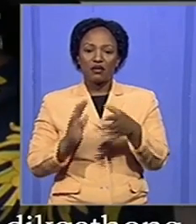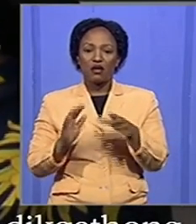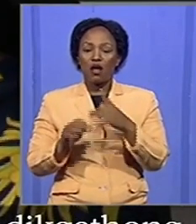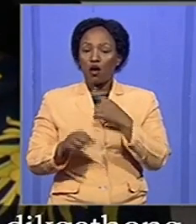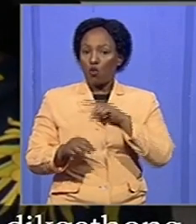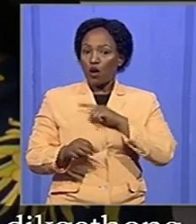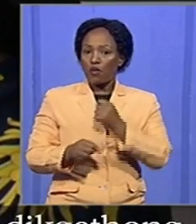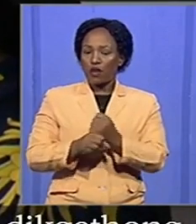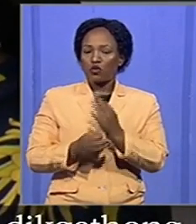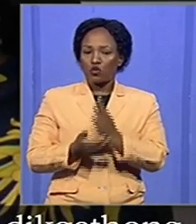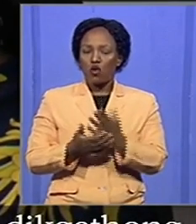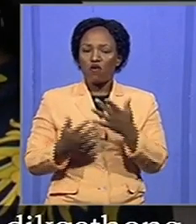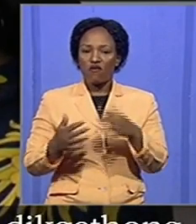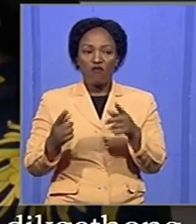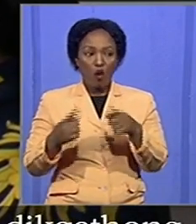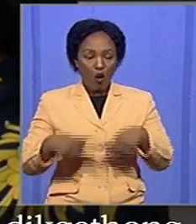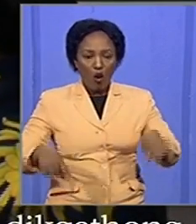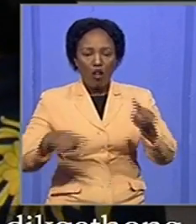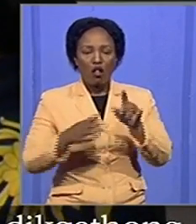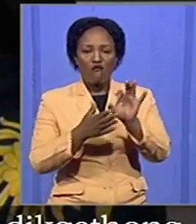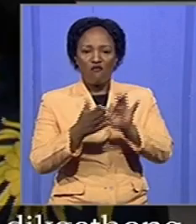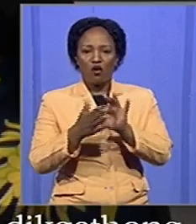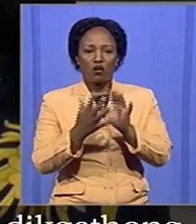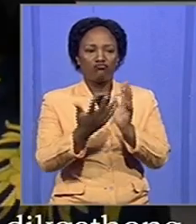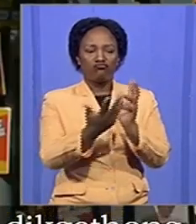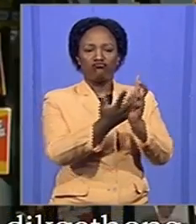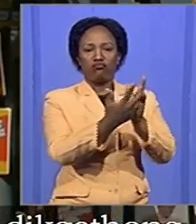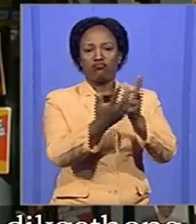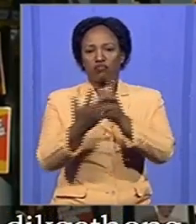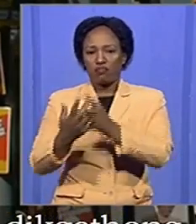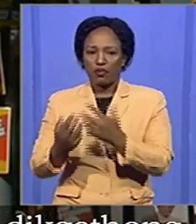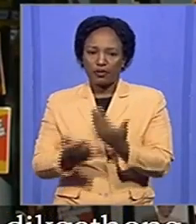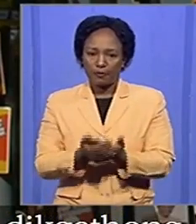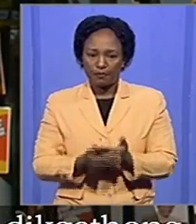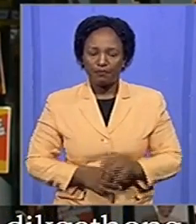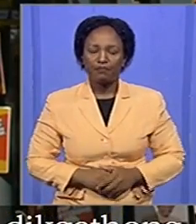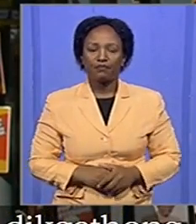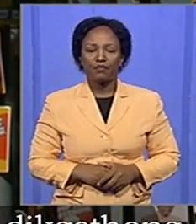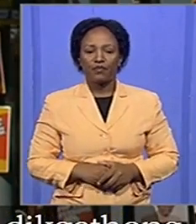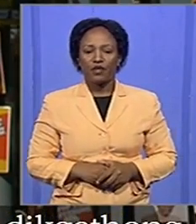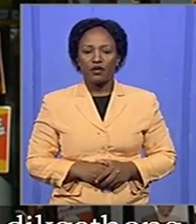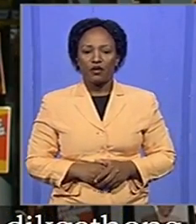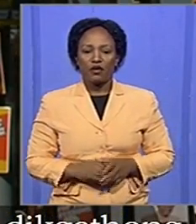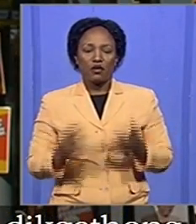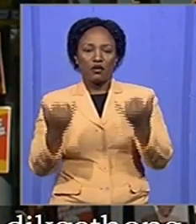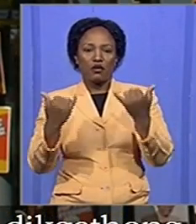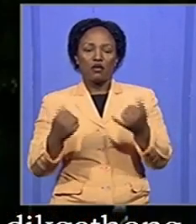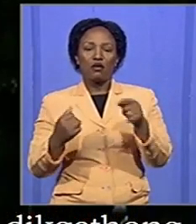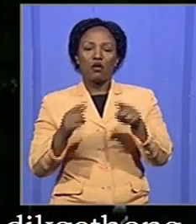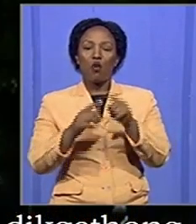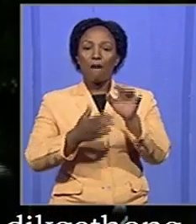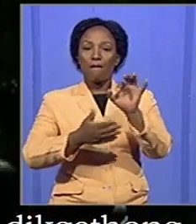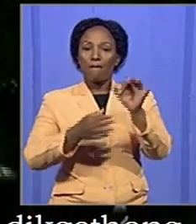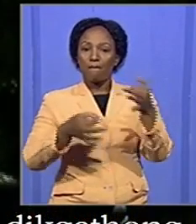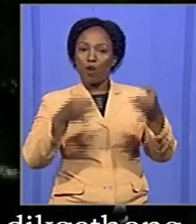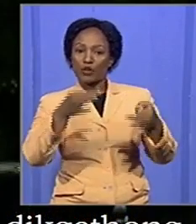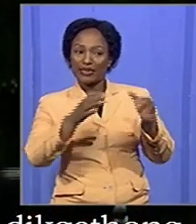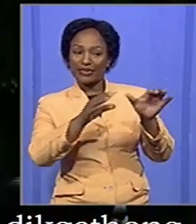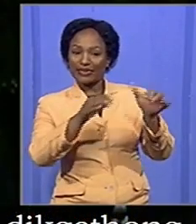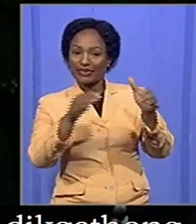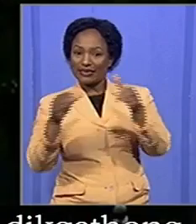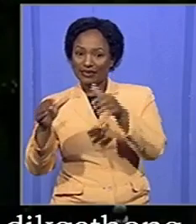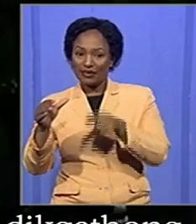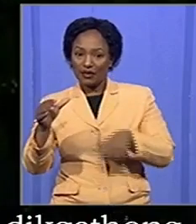make sure we cater to all voters equally. Jaanong go setse fela mekgatlho ya dipolotiki go itshupa